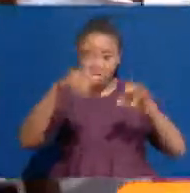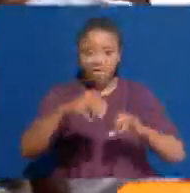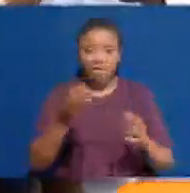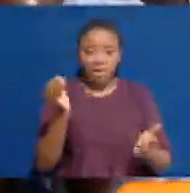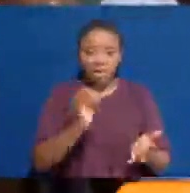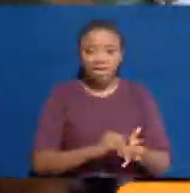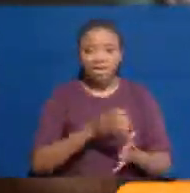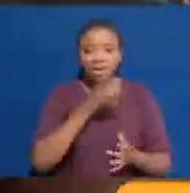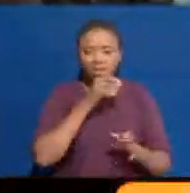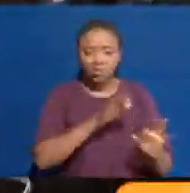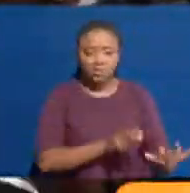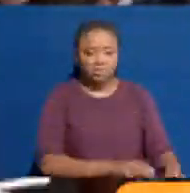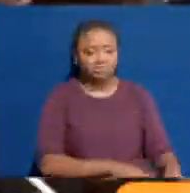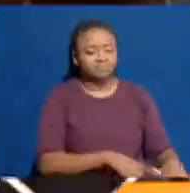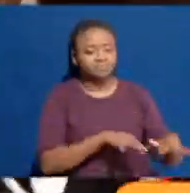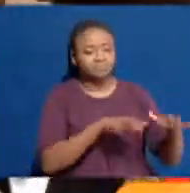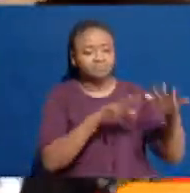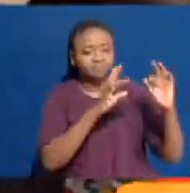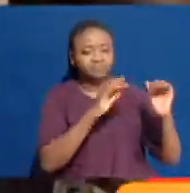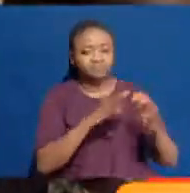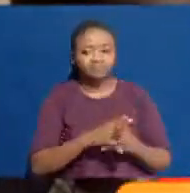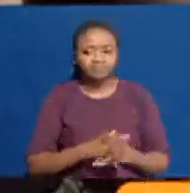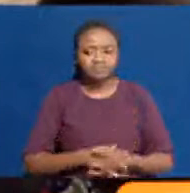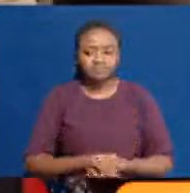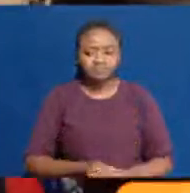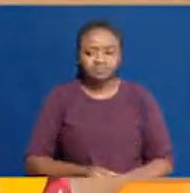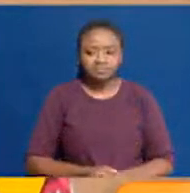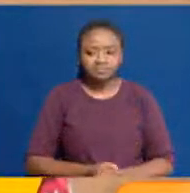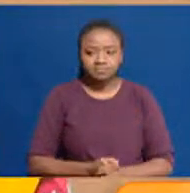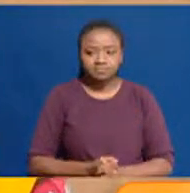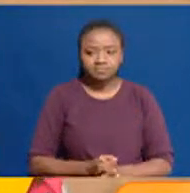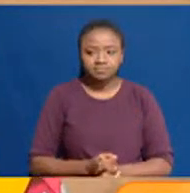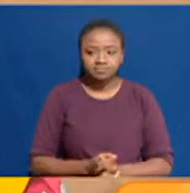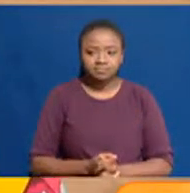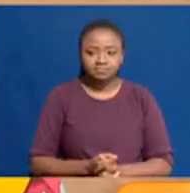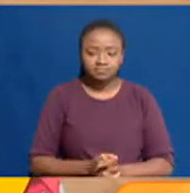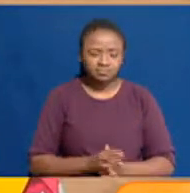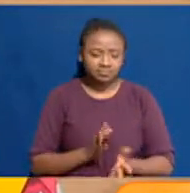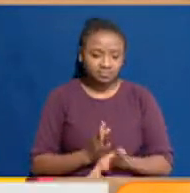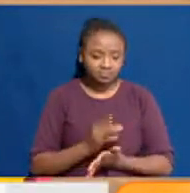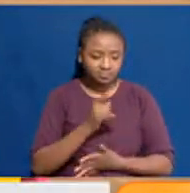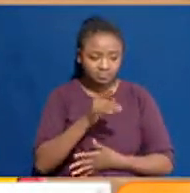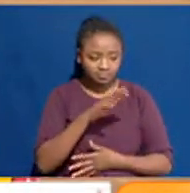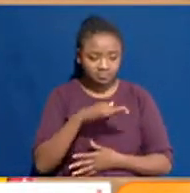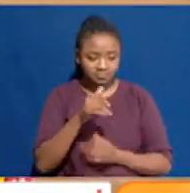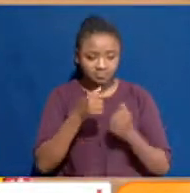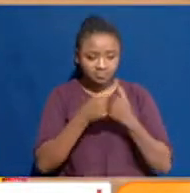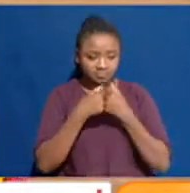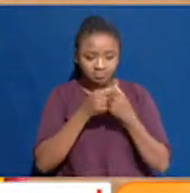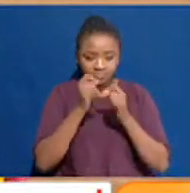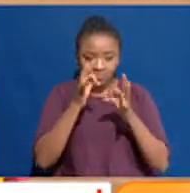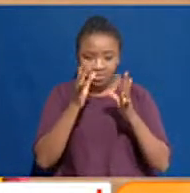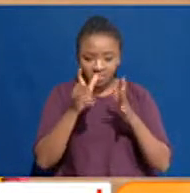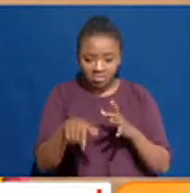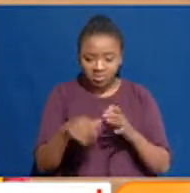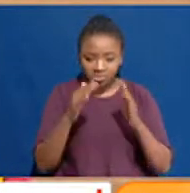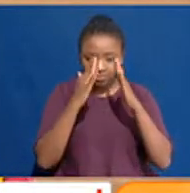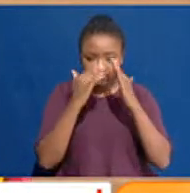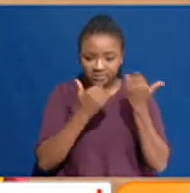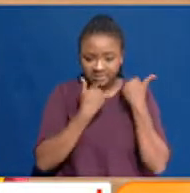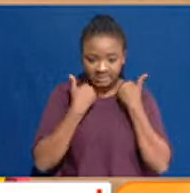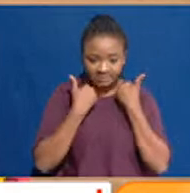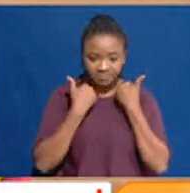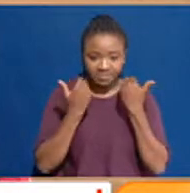water levels again and condemn them to the same fate. Hapa kuna changamoto moja, kwa sababu mtu akilala kwa hema, si